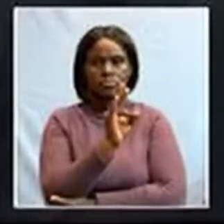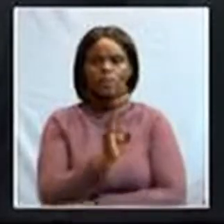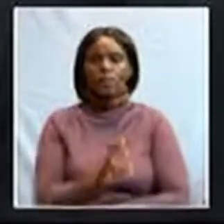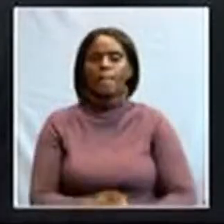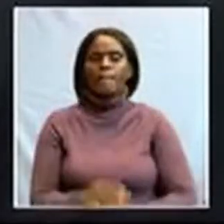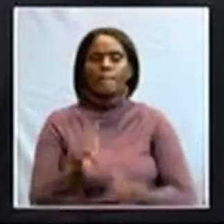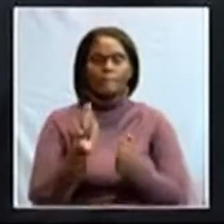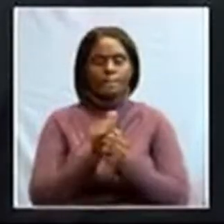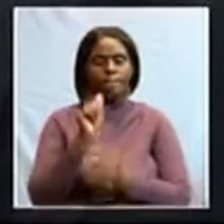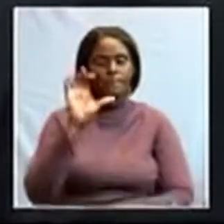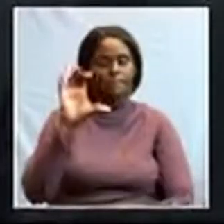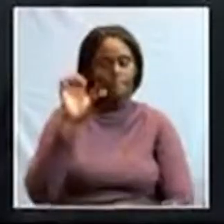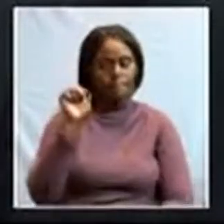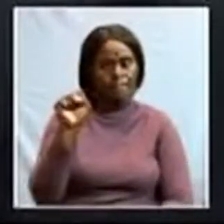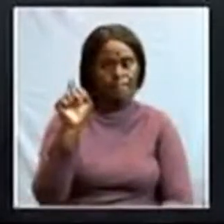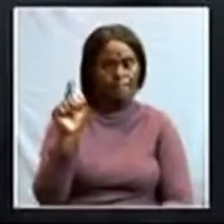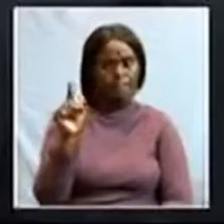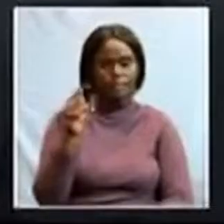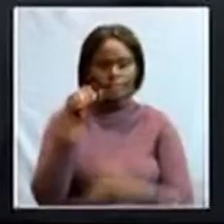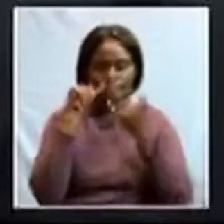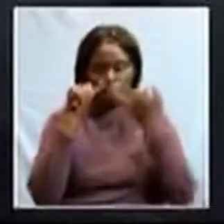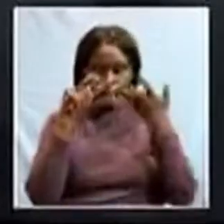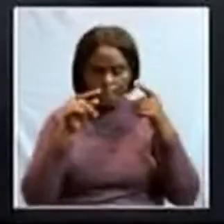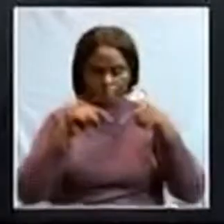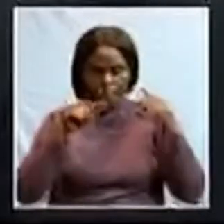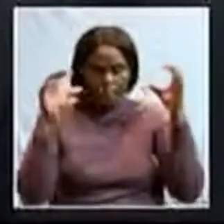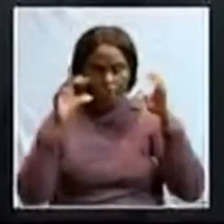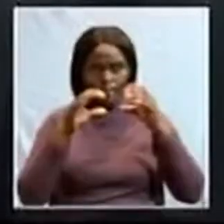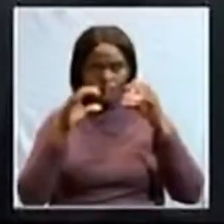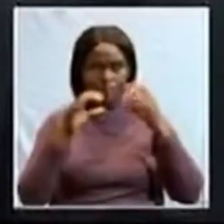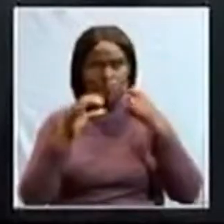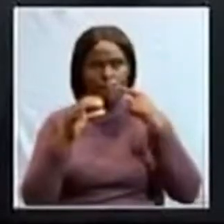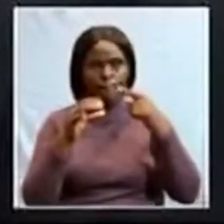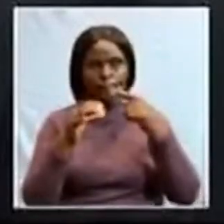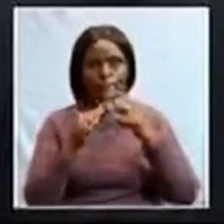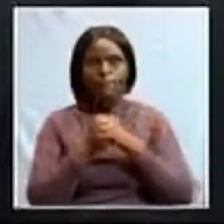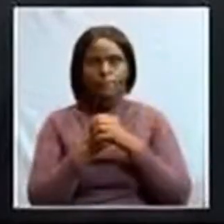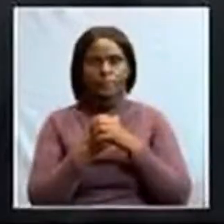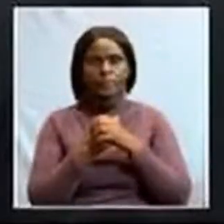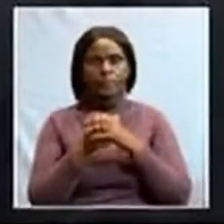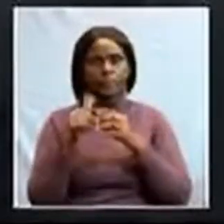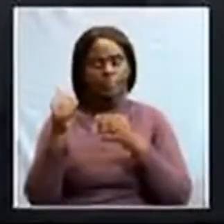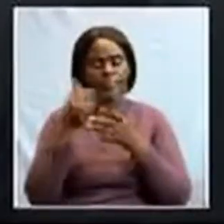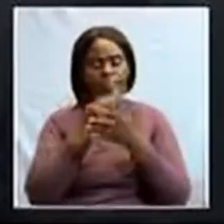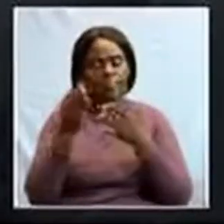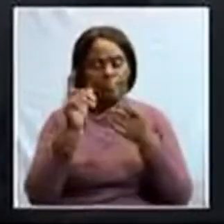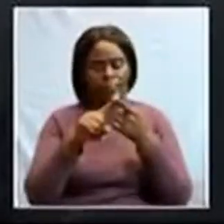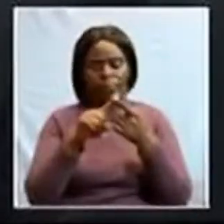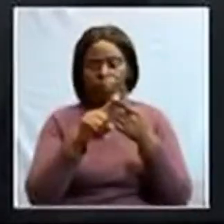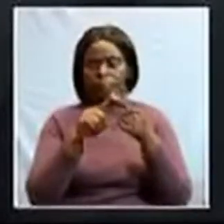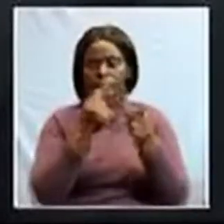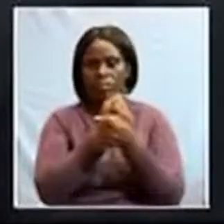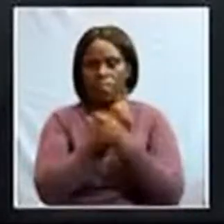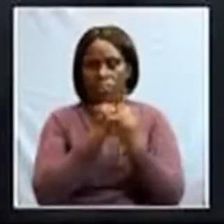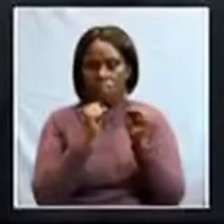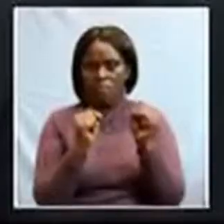And the CS told this committee that they failed to meet these